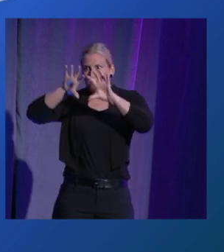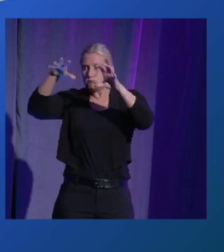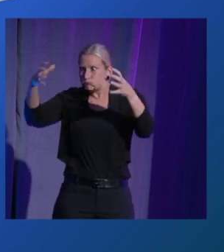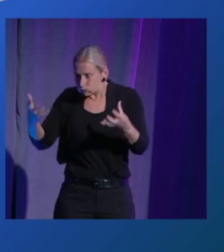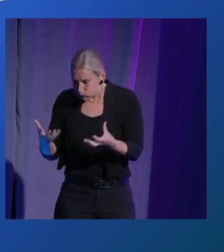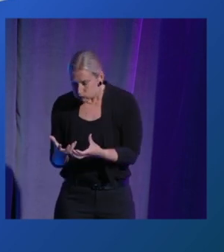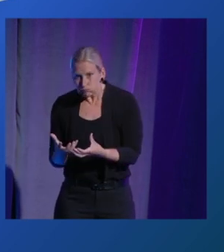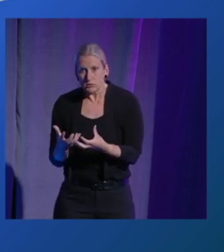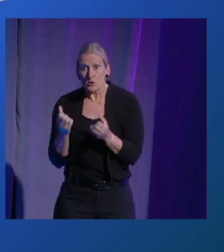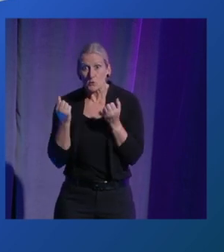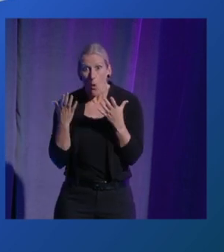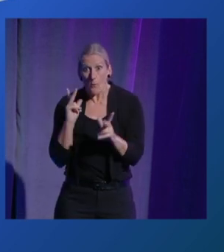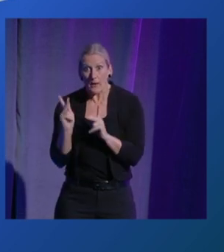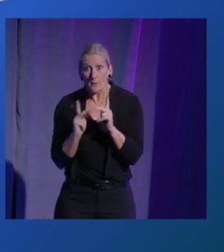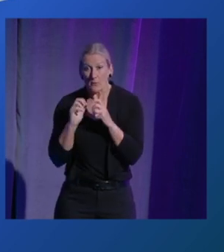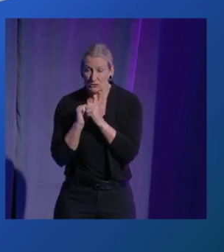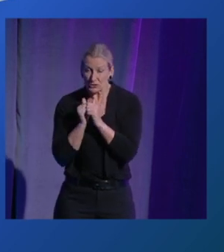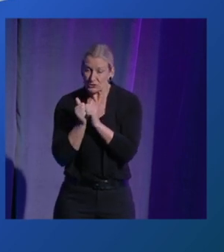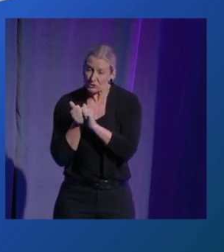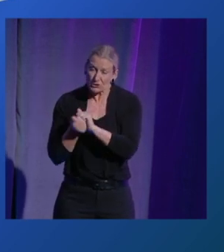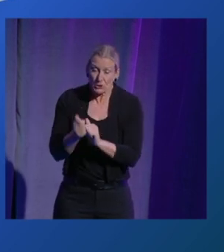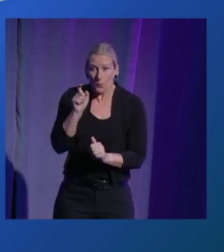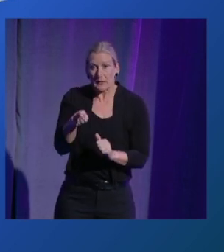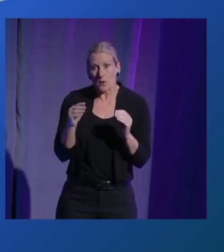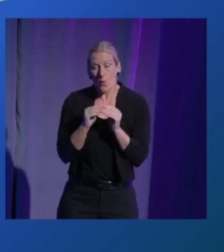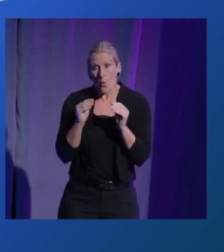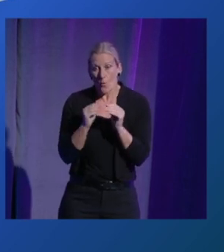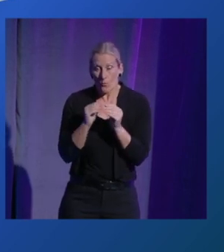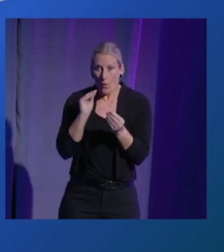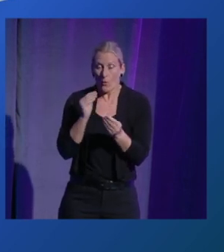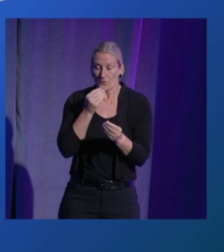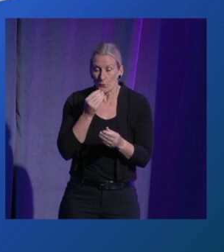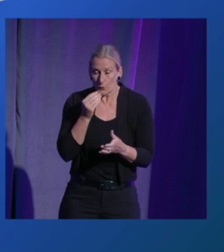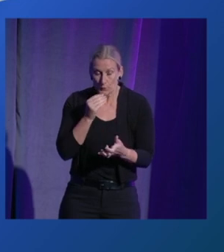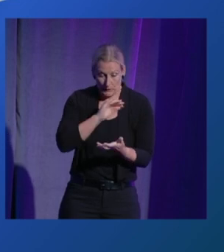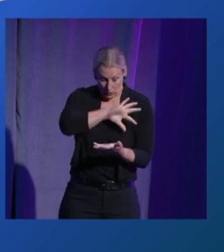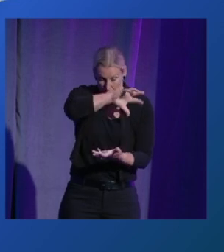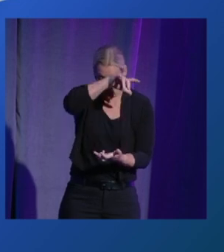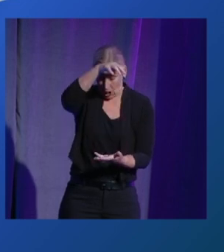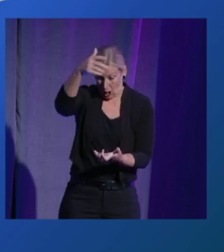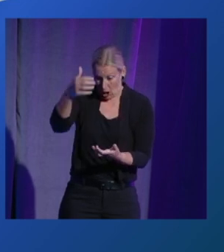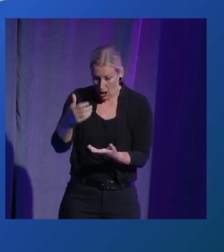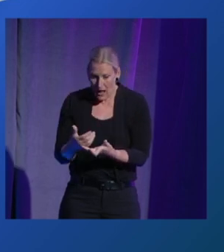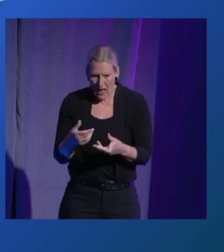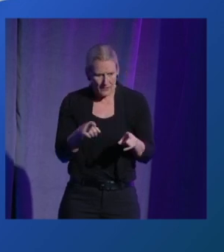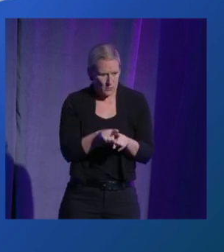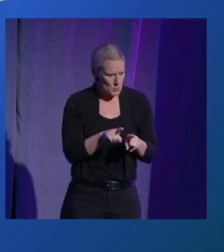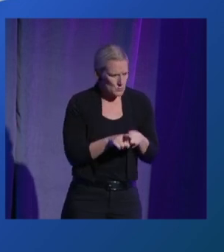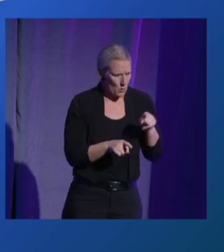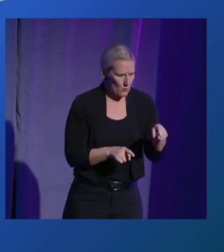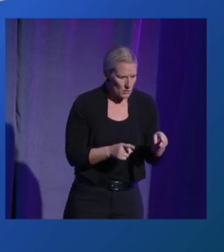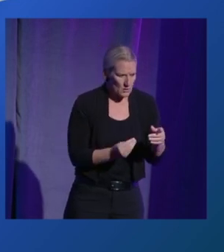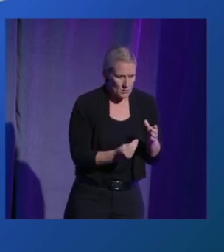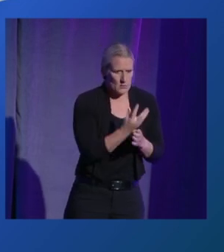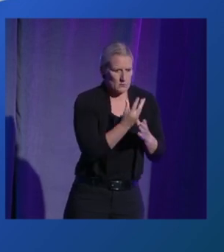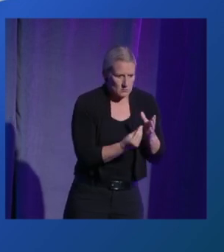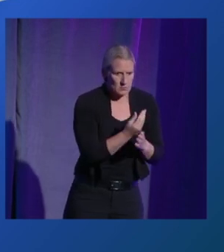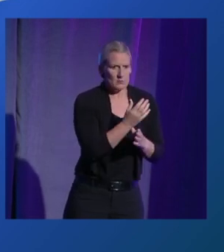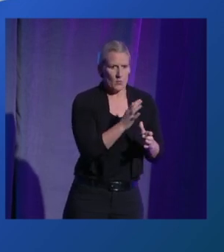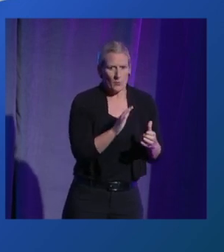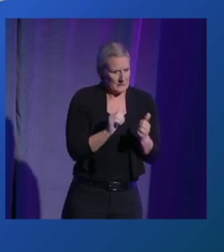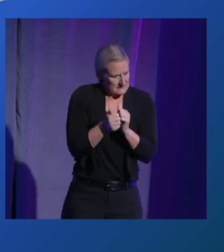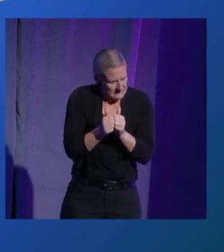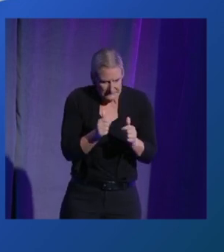and um regenerating what the the Earth produces so um maybe